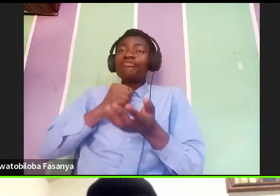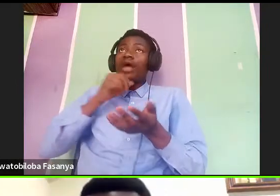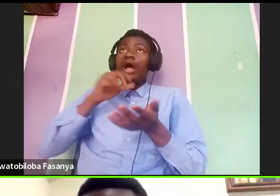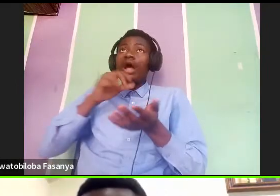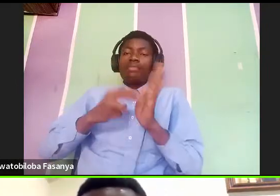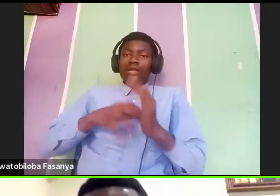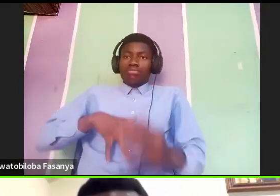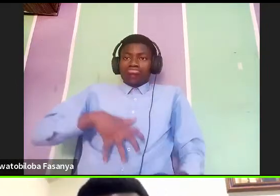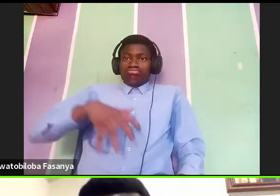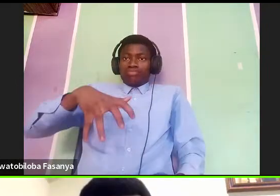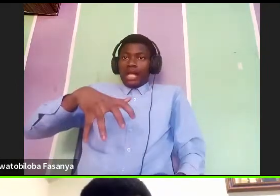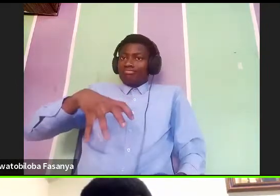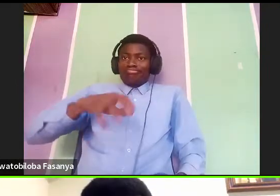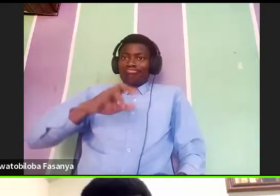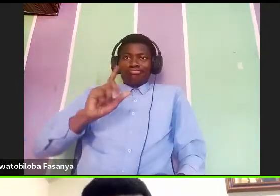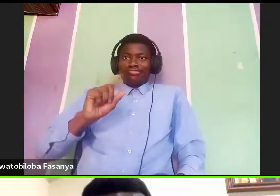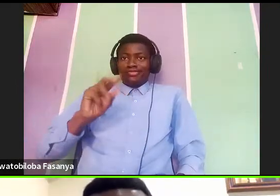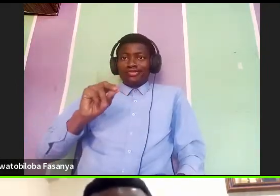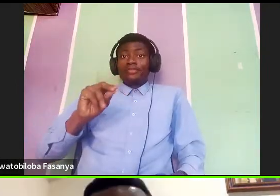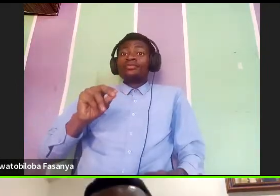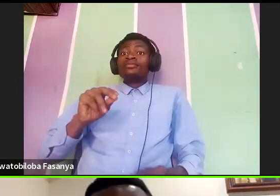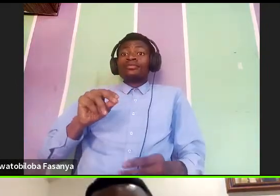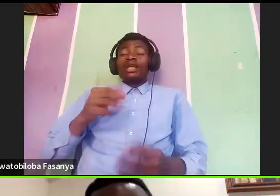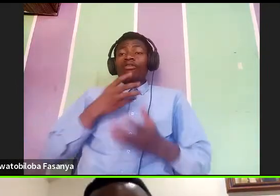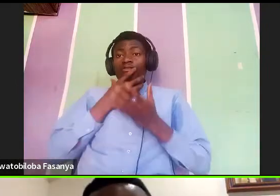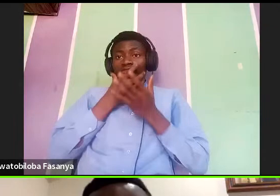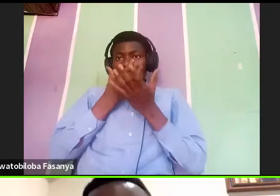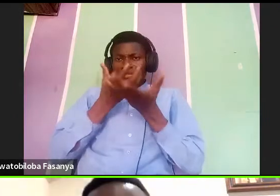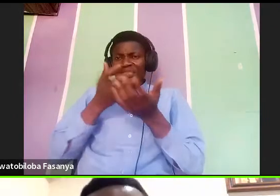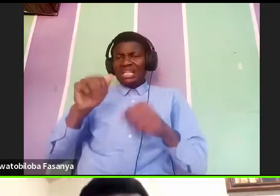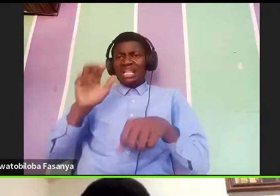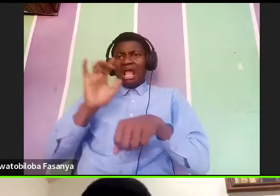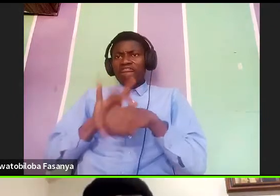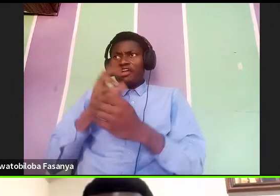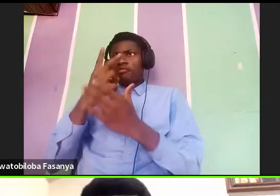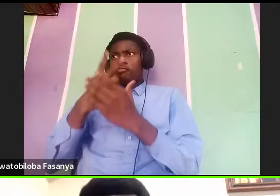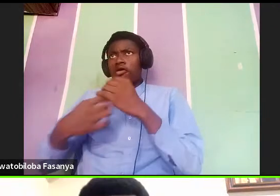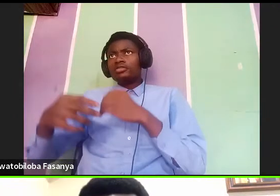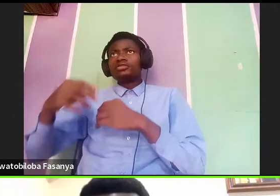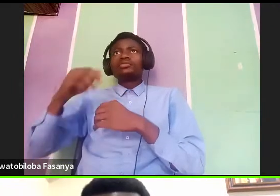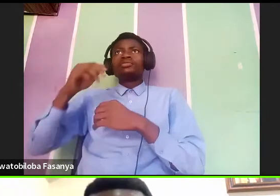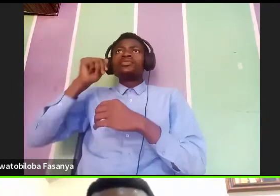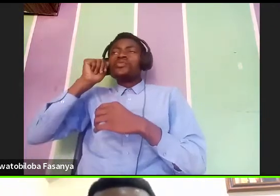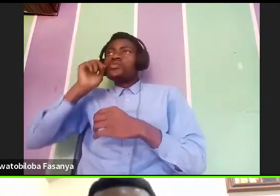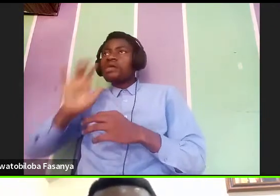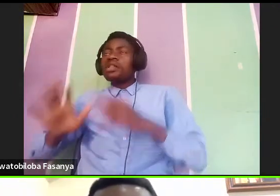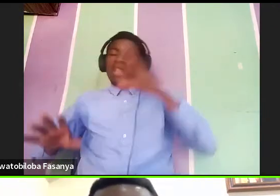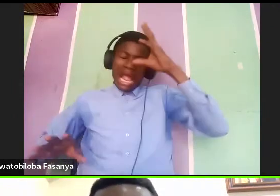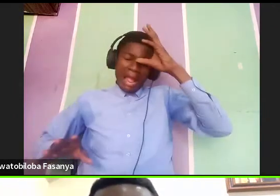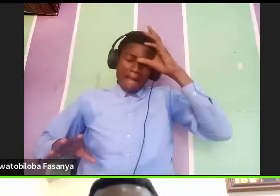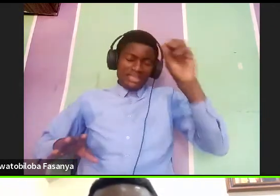and has multiple causes. Common cause for vomiting